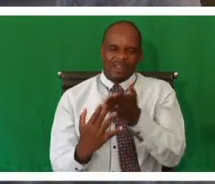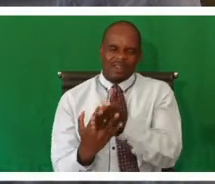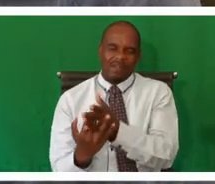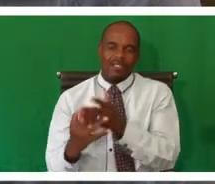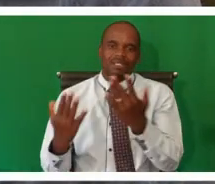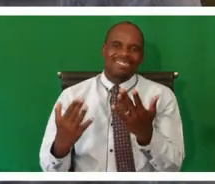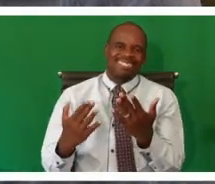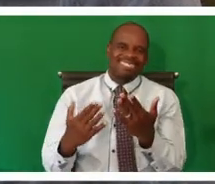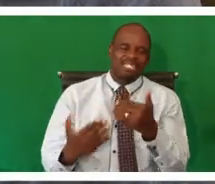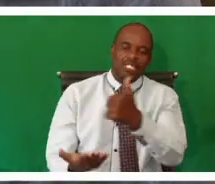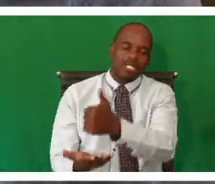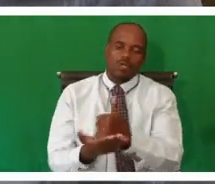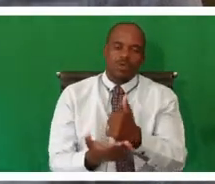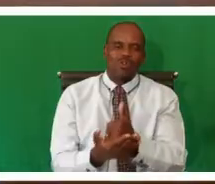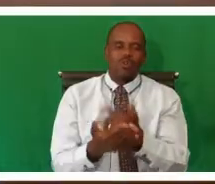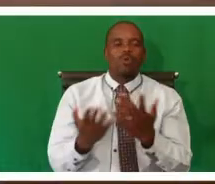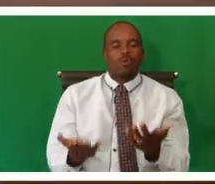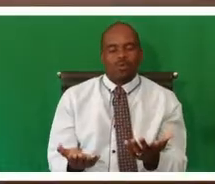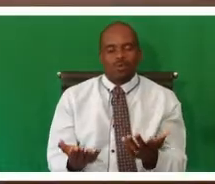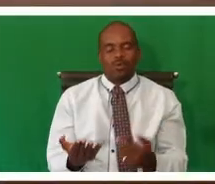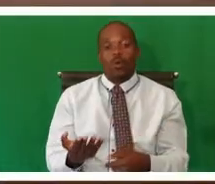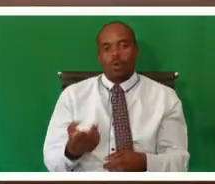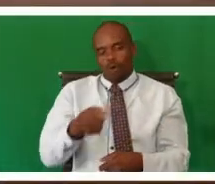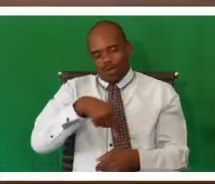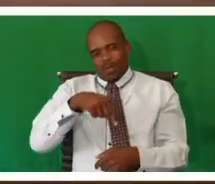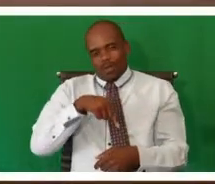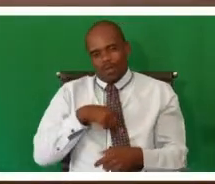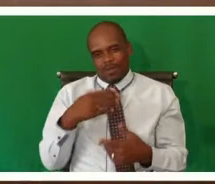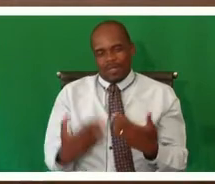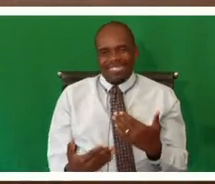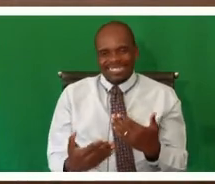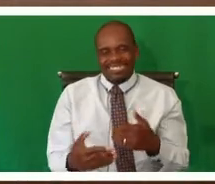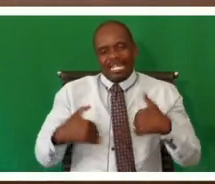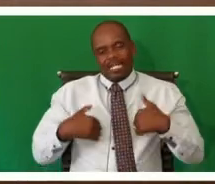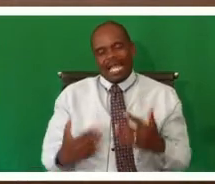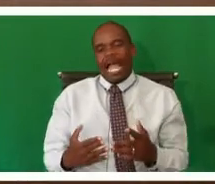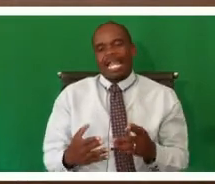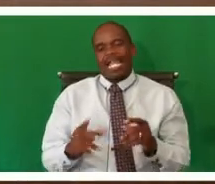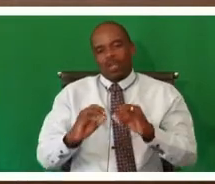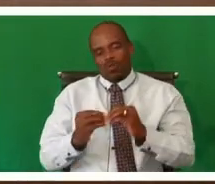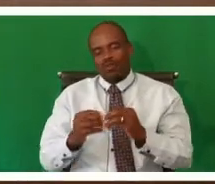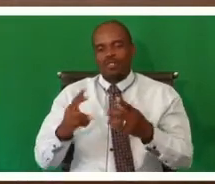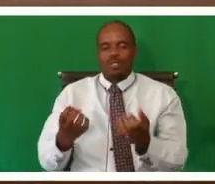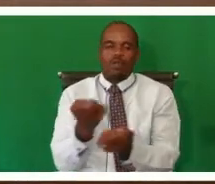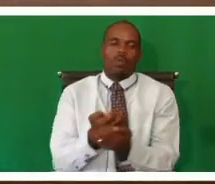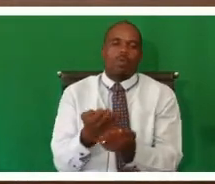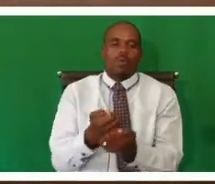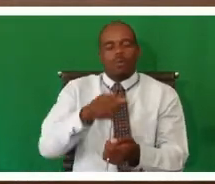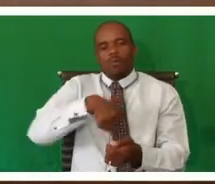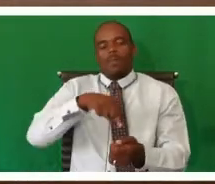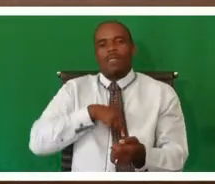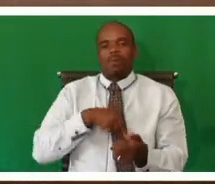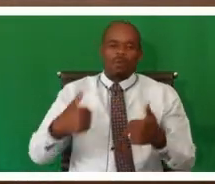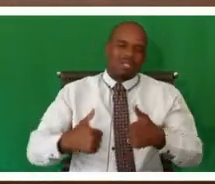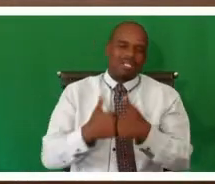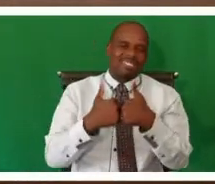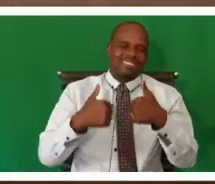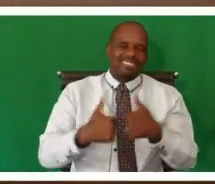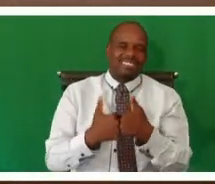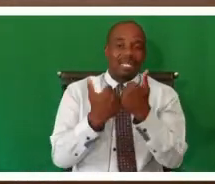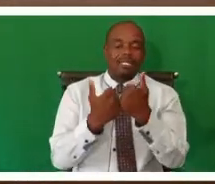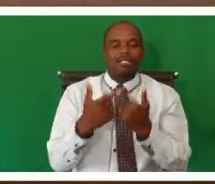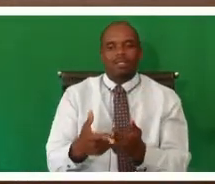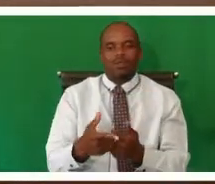to revitalize the economy and bring long-lasting solutions to our challenges. Small and